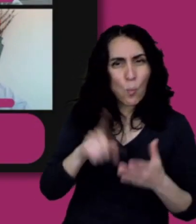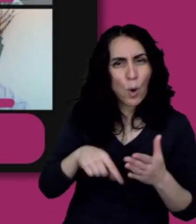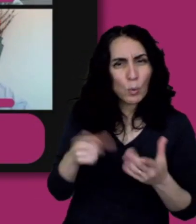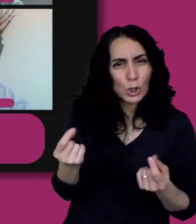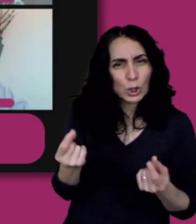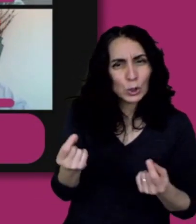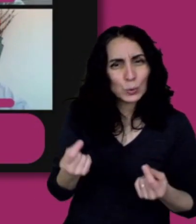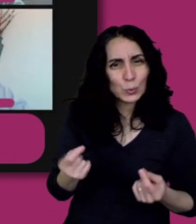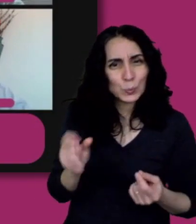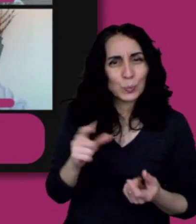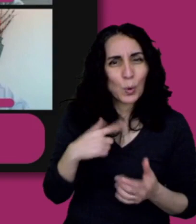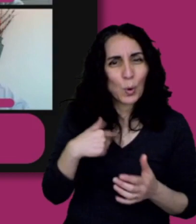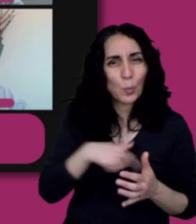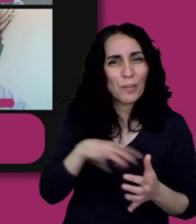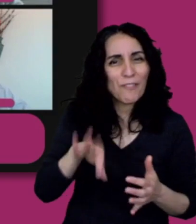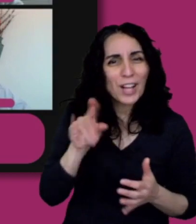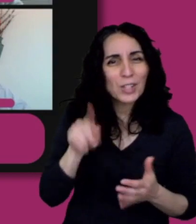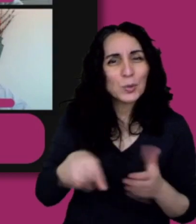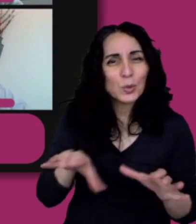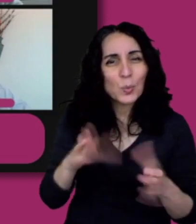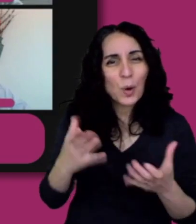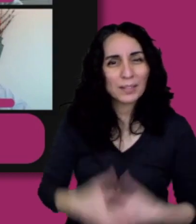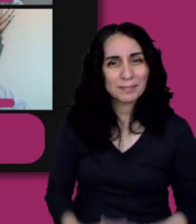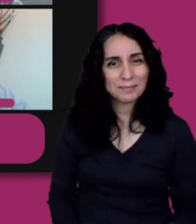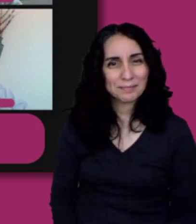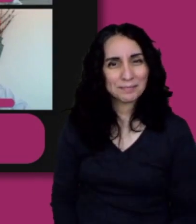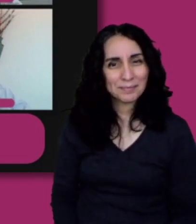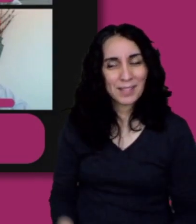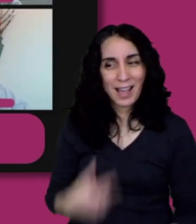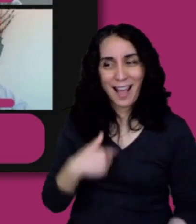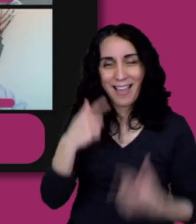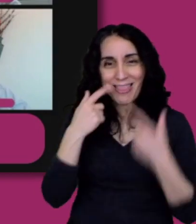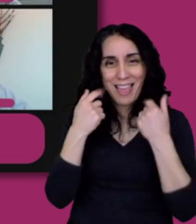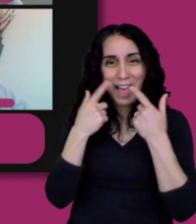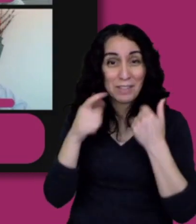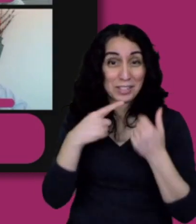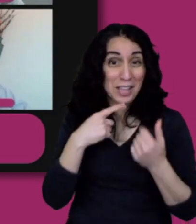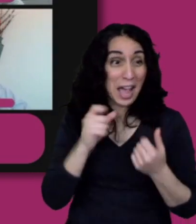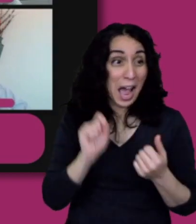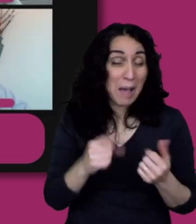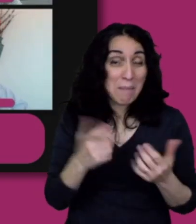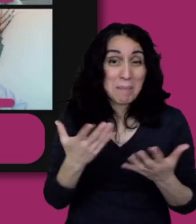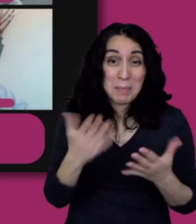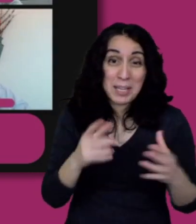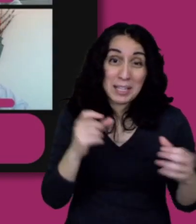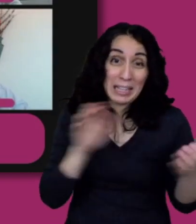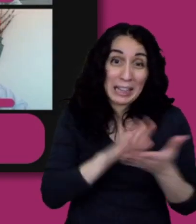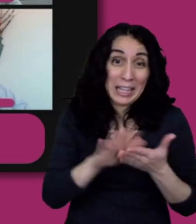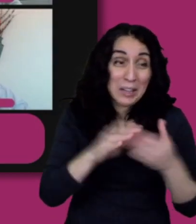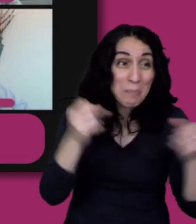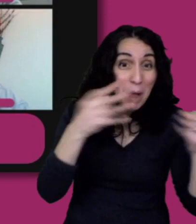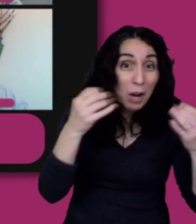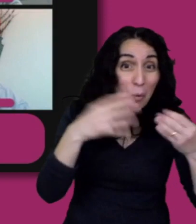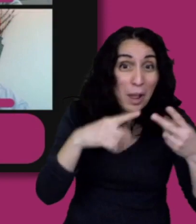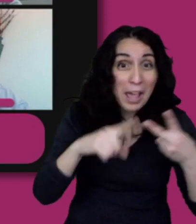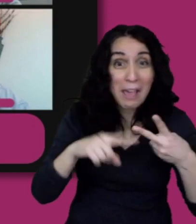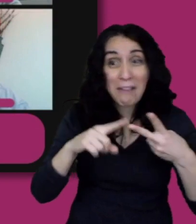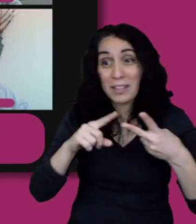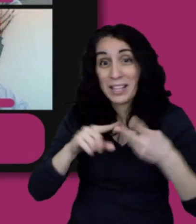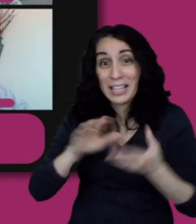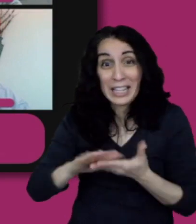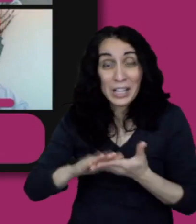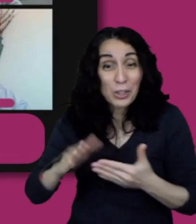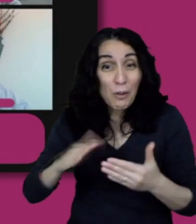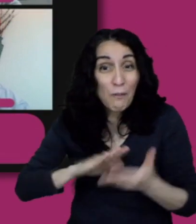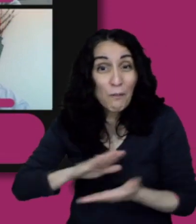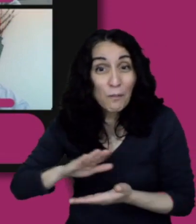I laughed, because you're just as likely to find me washing the floor or cleaning out the microwave as doing anything else.